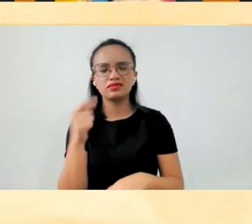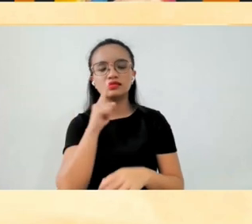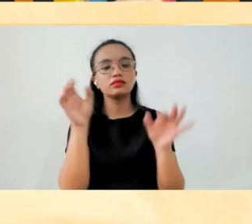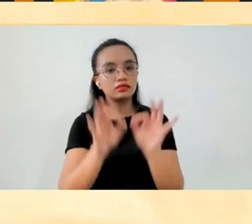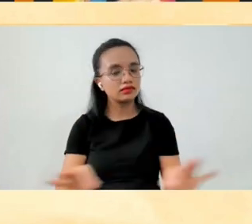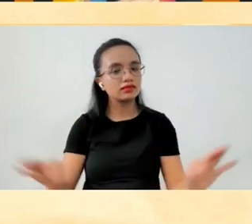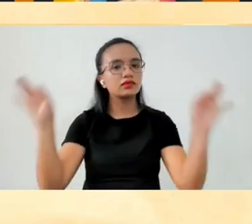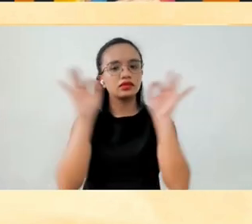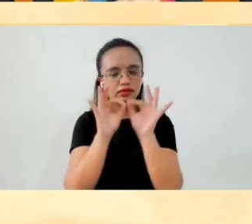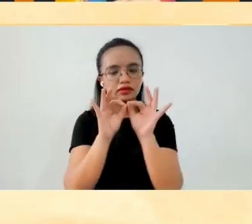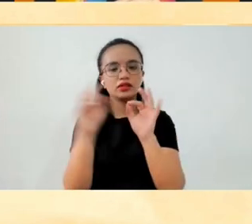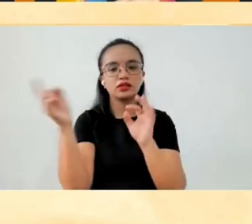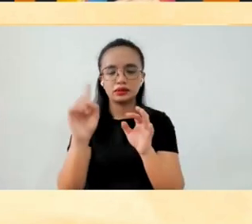to